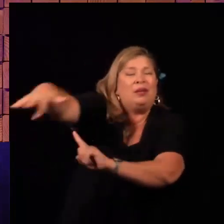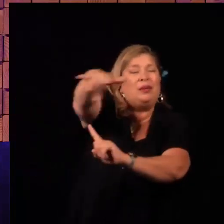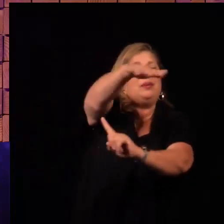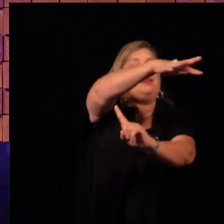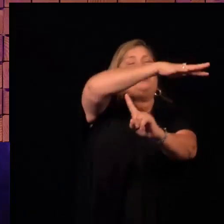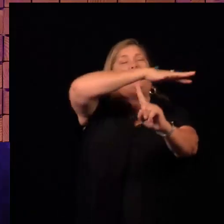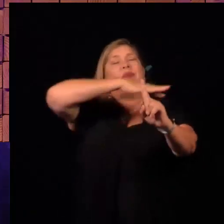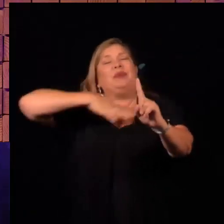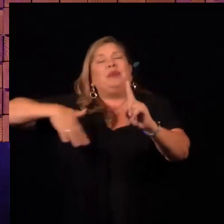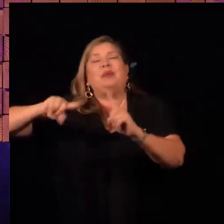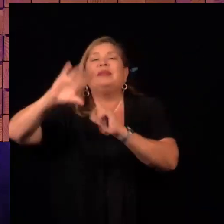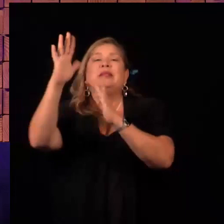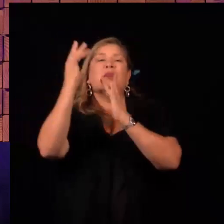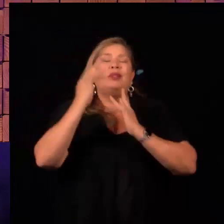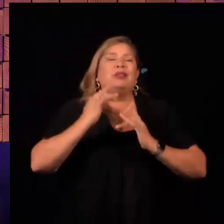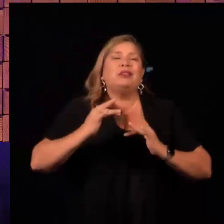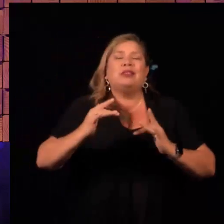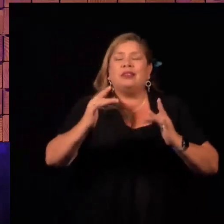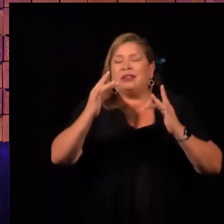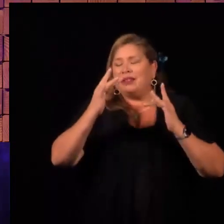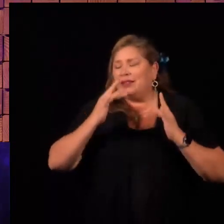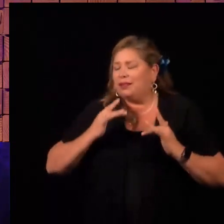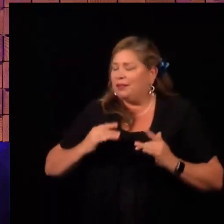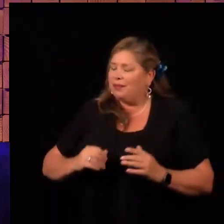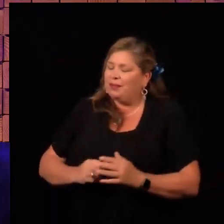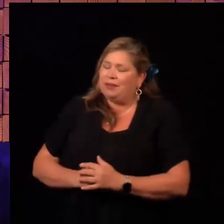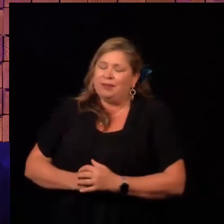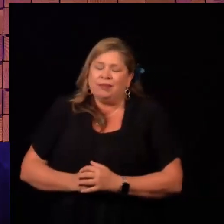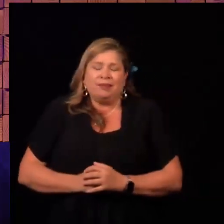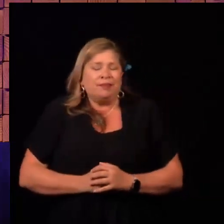wind and mercy.